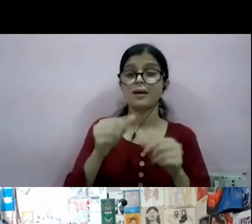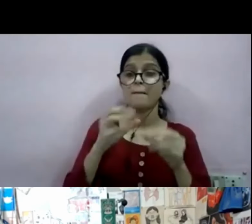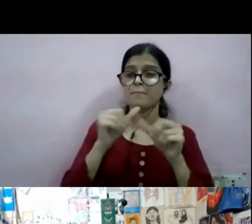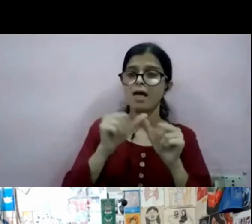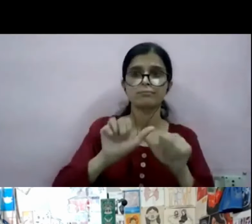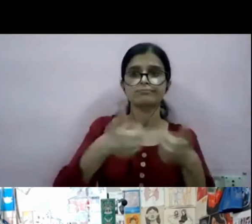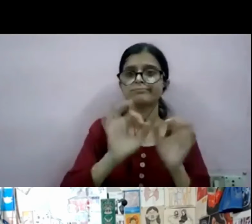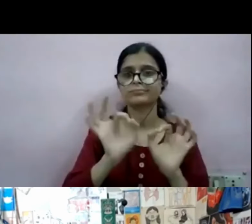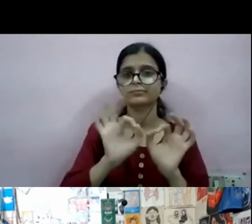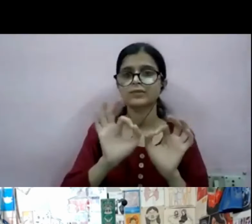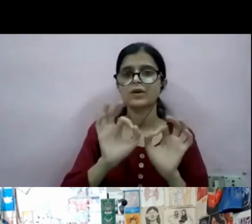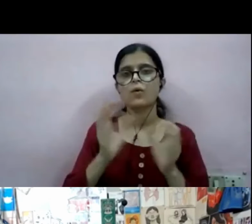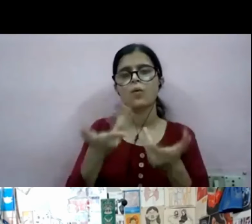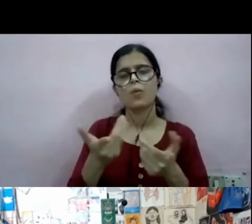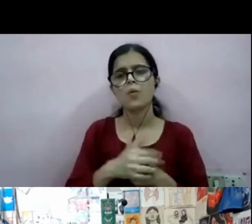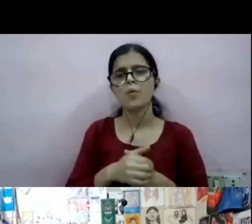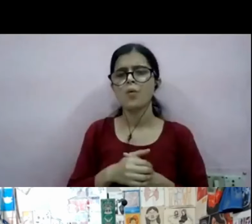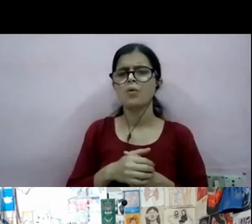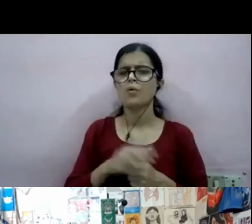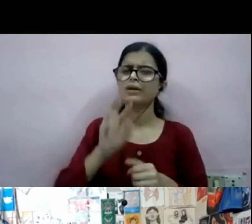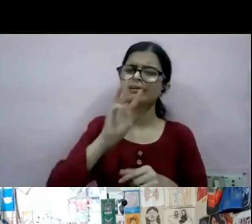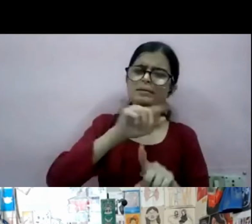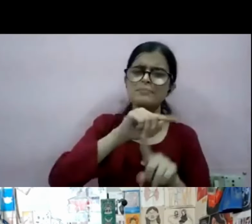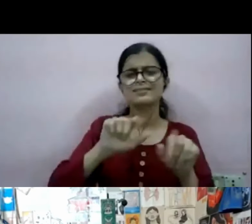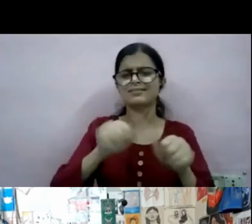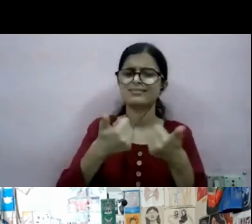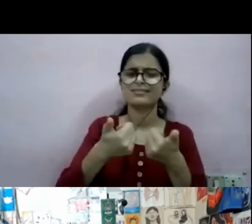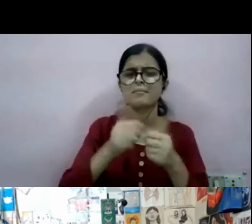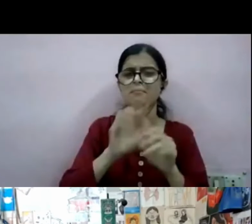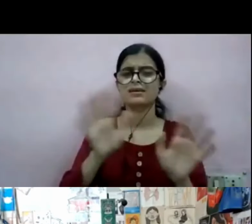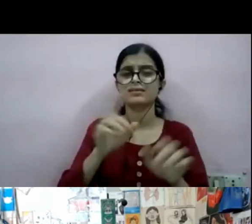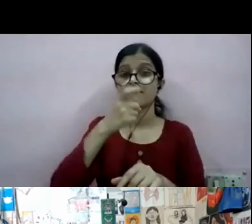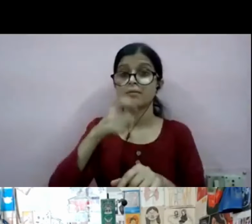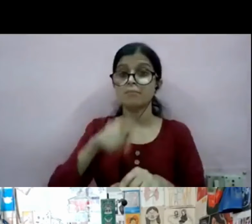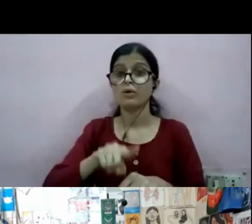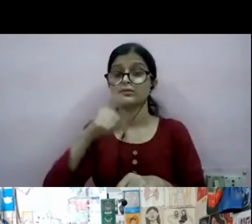are graduates or above. So